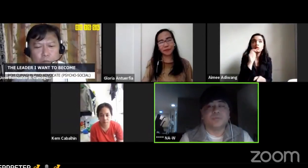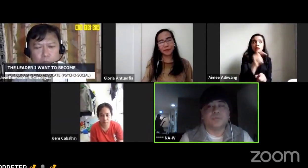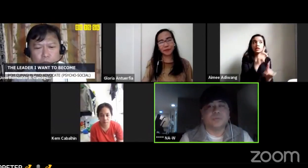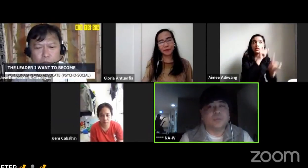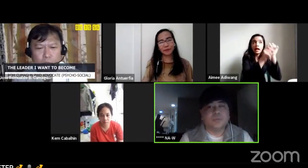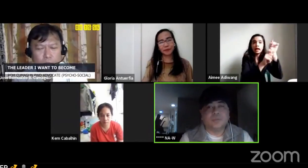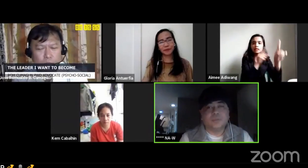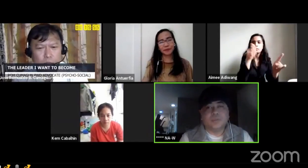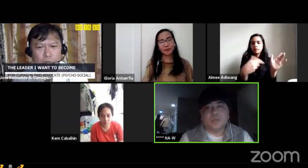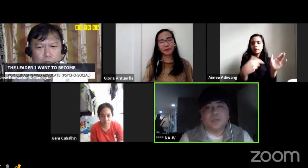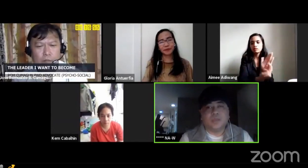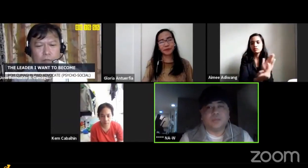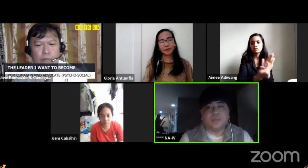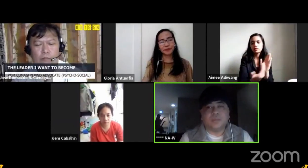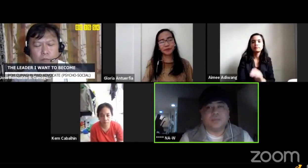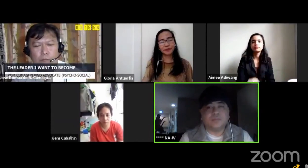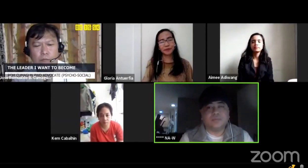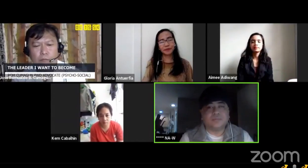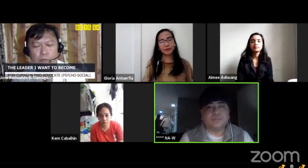probe. So,